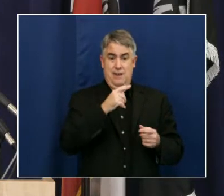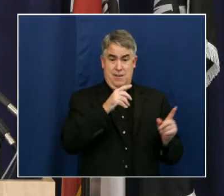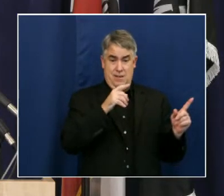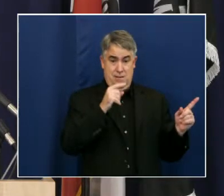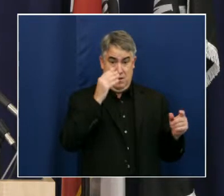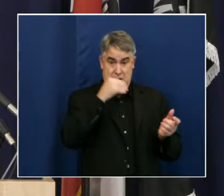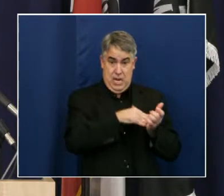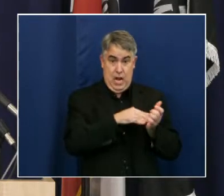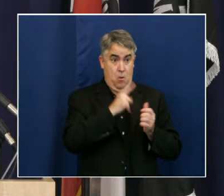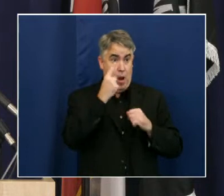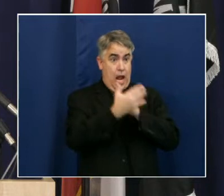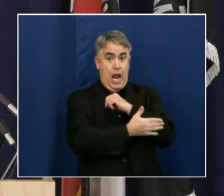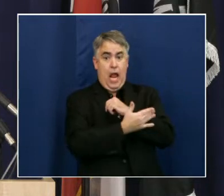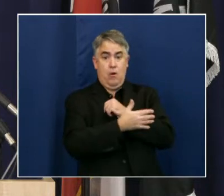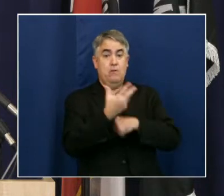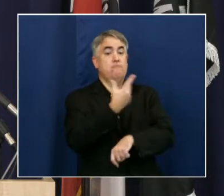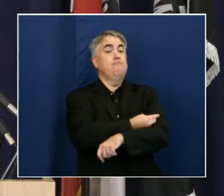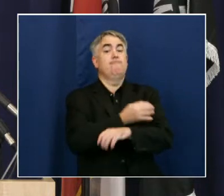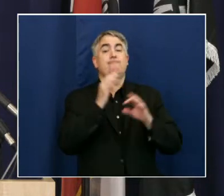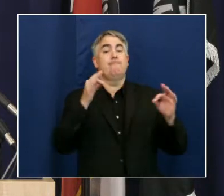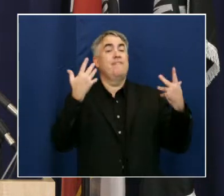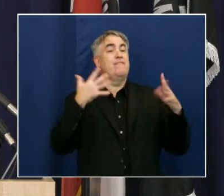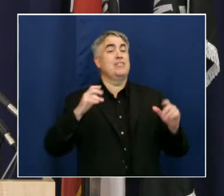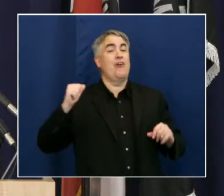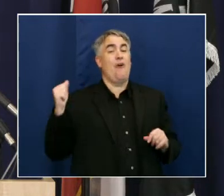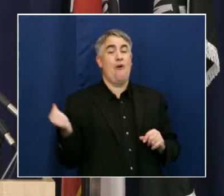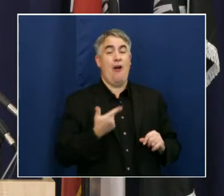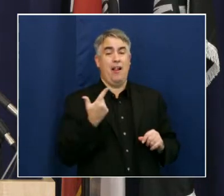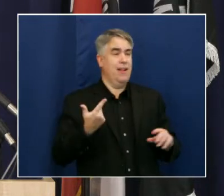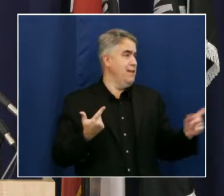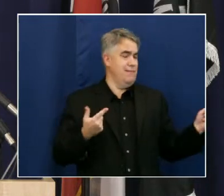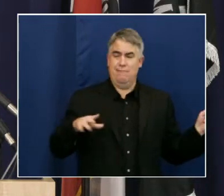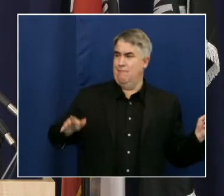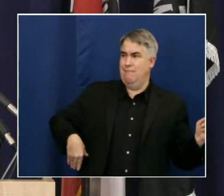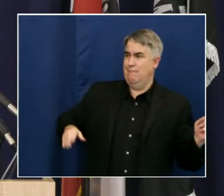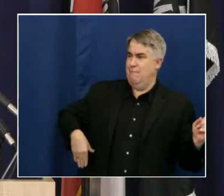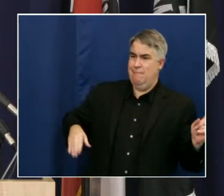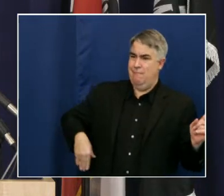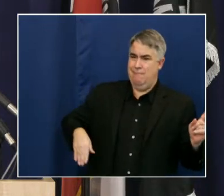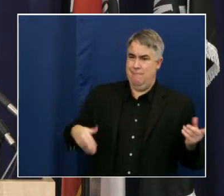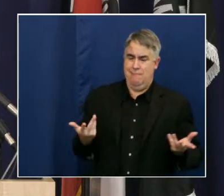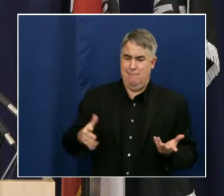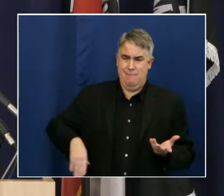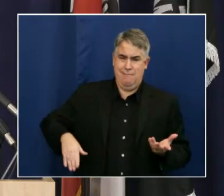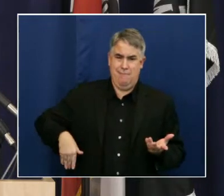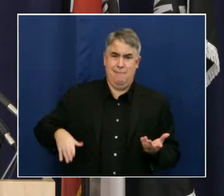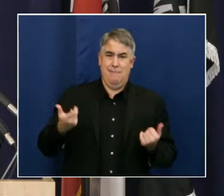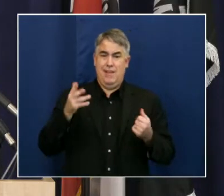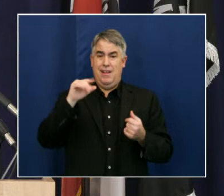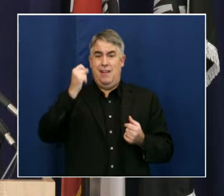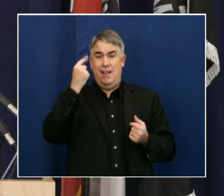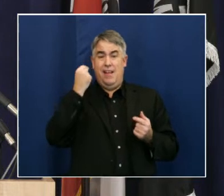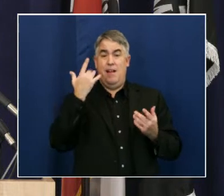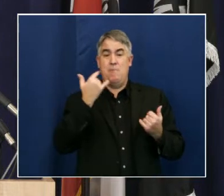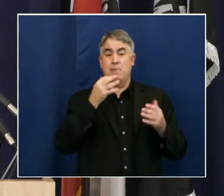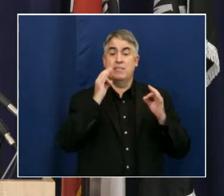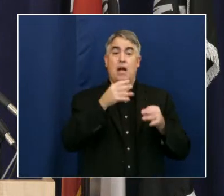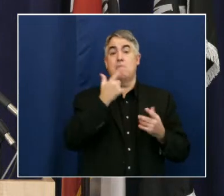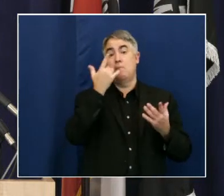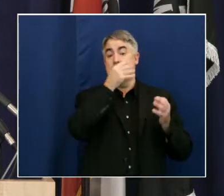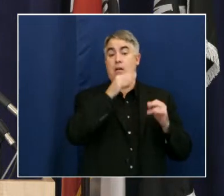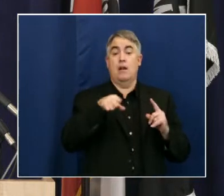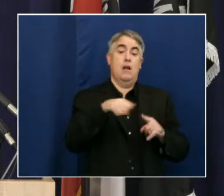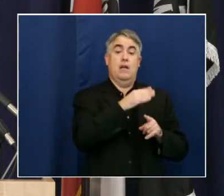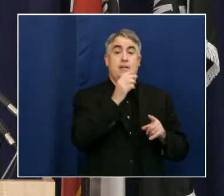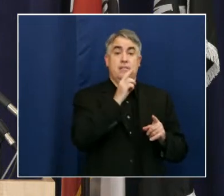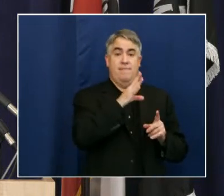aware of any county that's made it all the way through 1A either. So, some may choose to move into another tier first, but it is, I just think